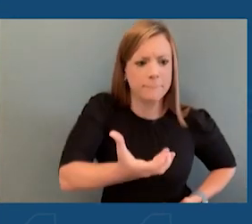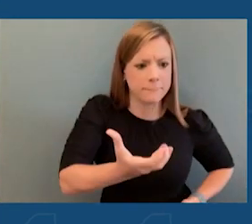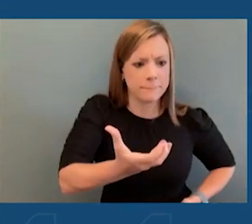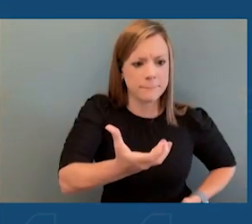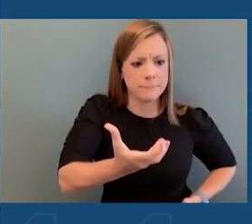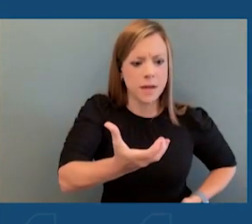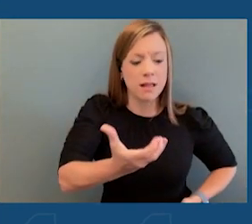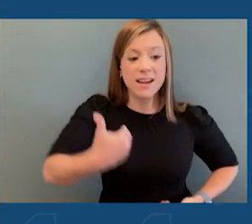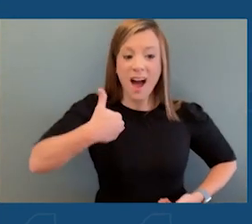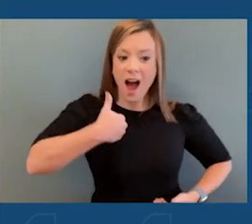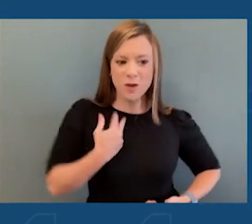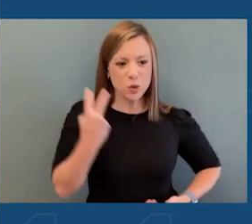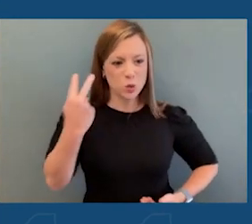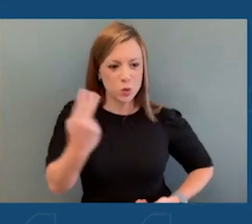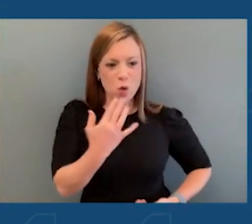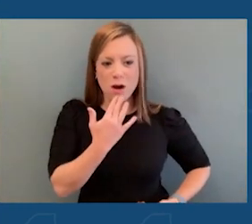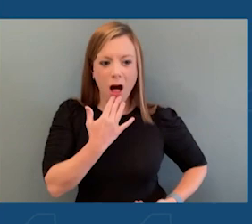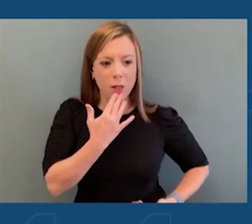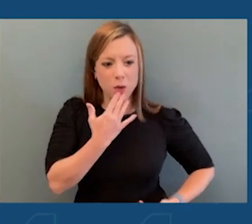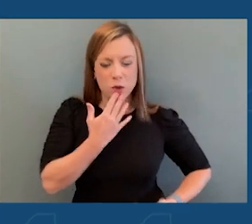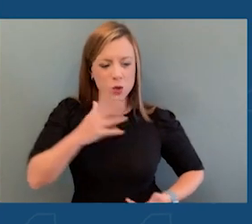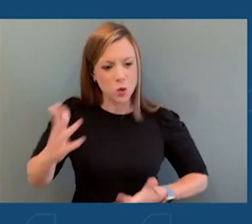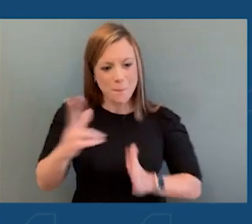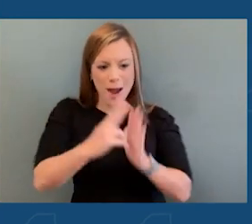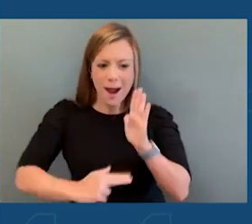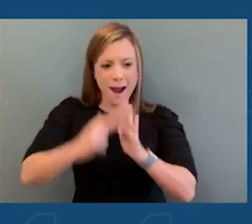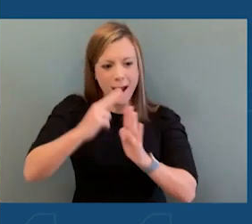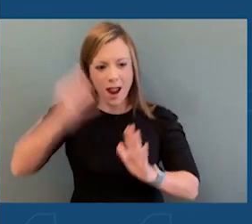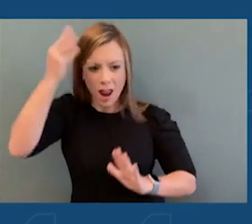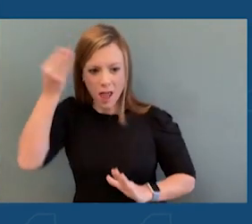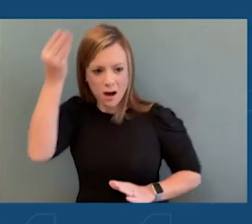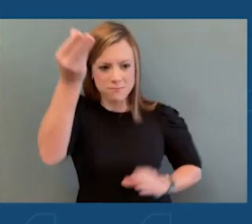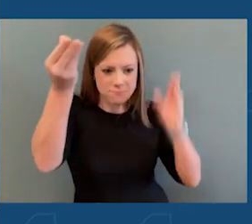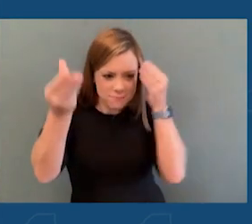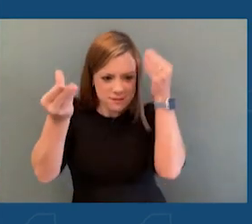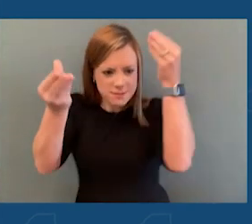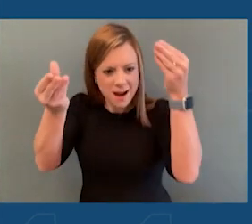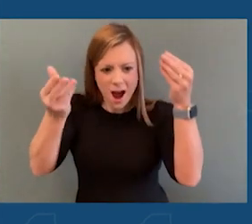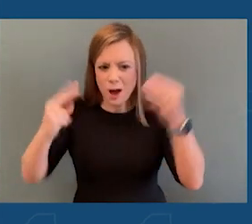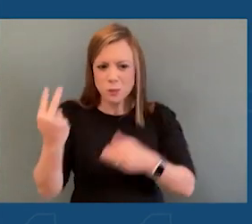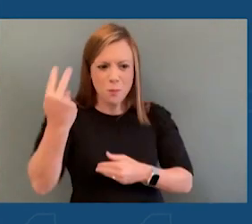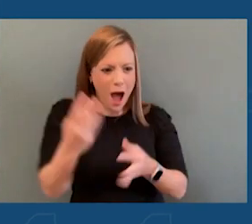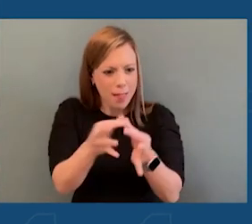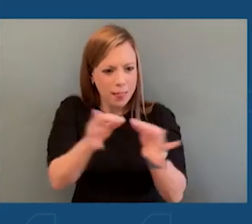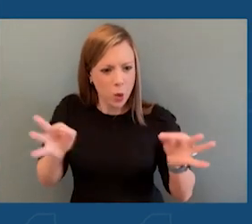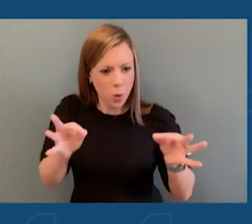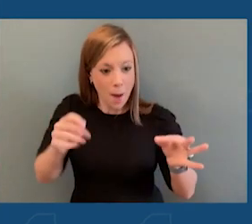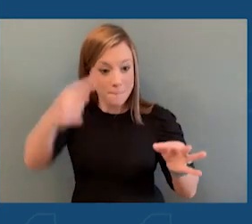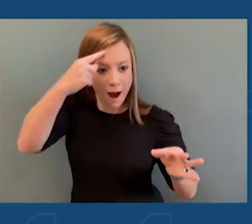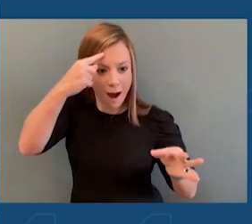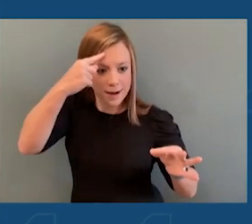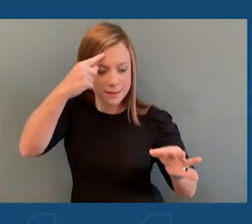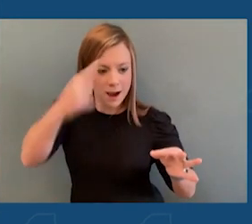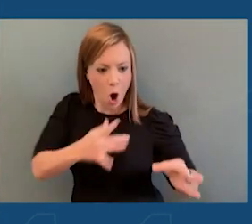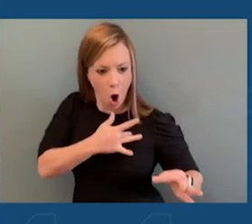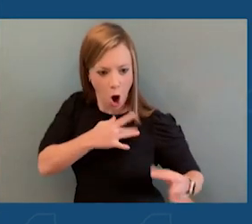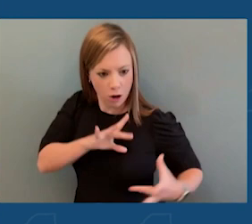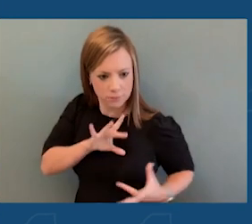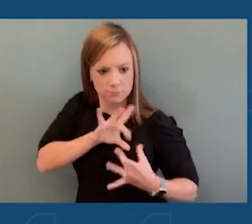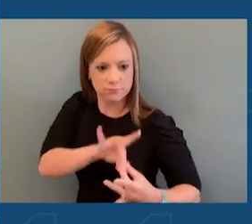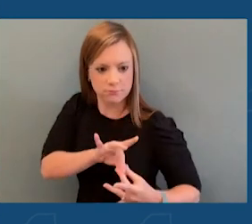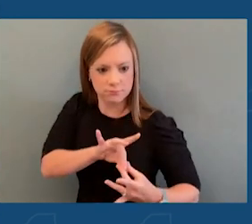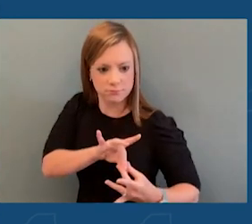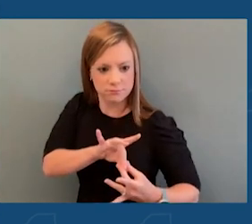vibrant colors to paint my thoughts. I am bilingual in mind and heart. Y orgullosa de